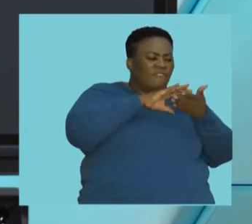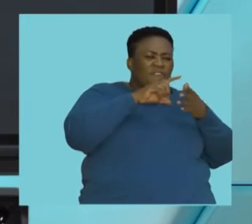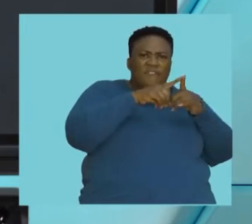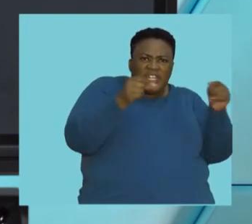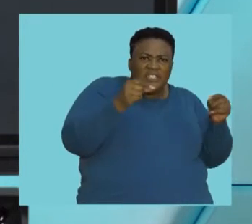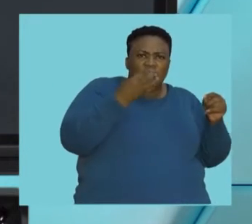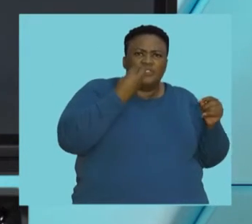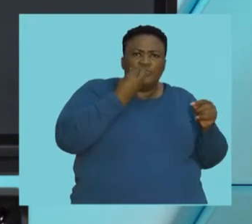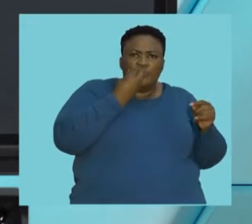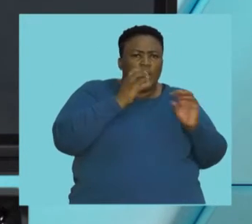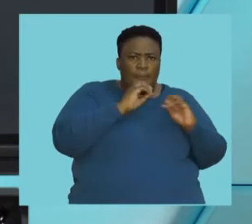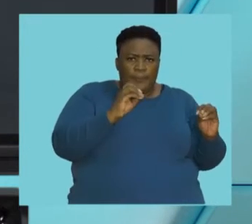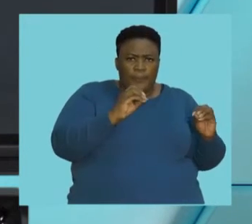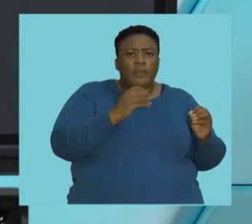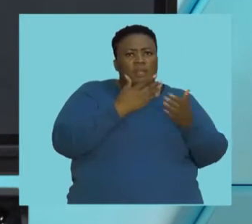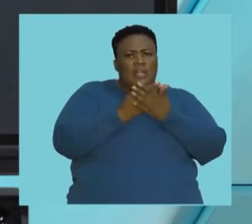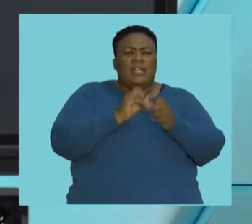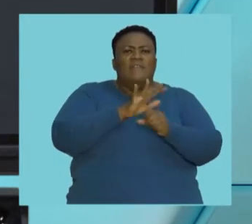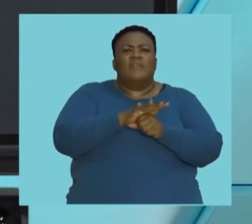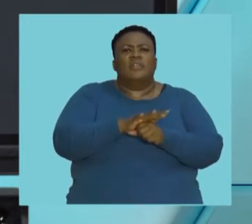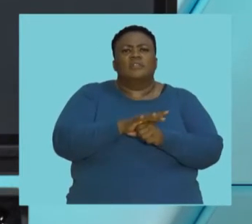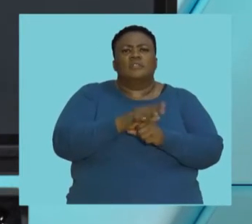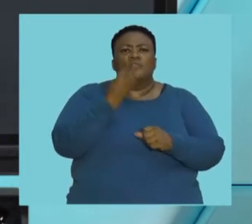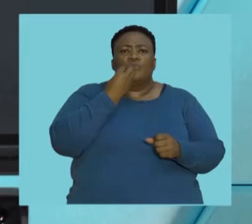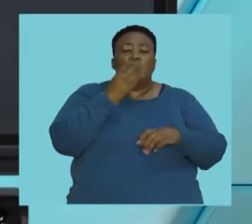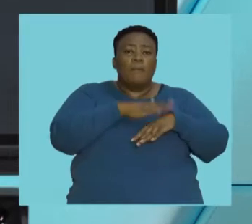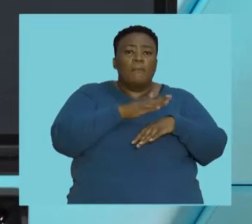wasting that food also affects the cost of food.